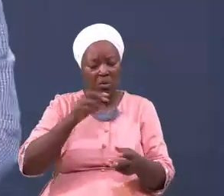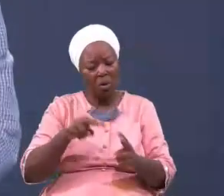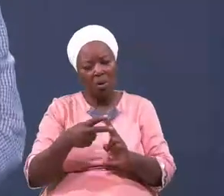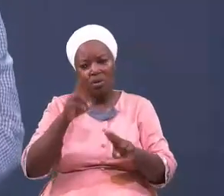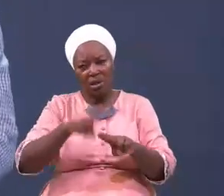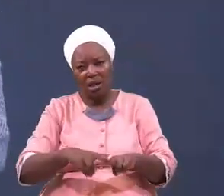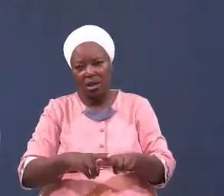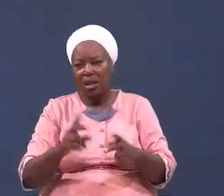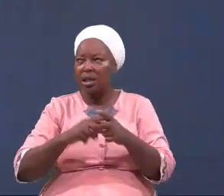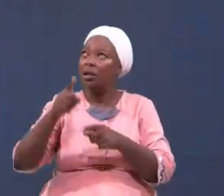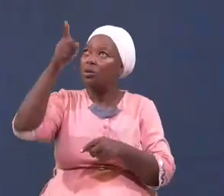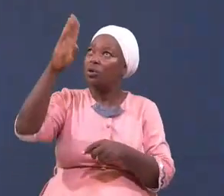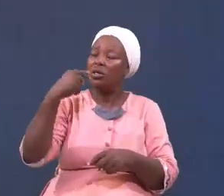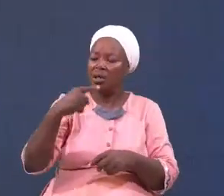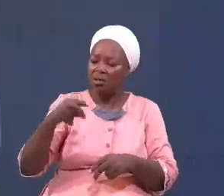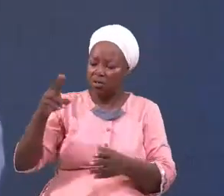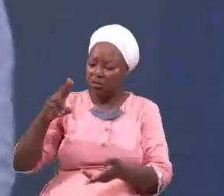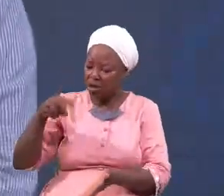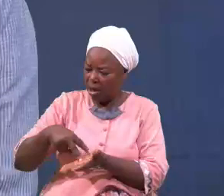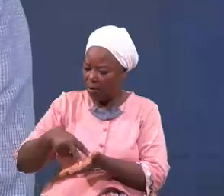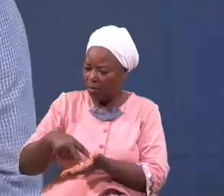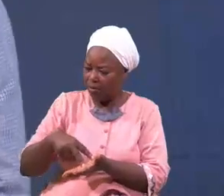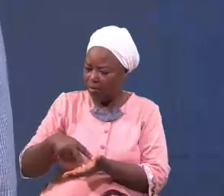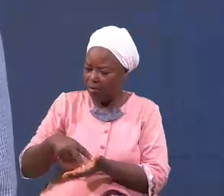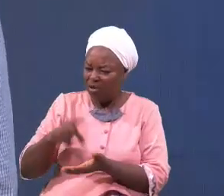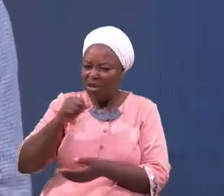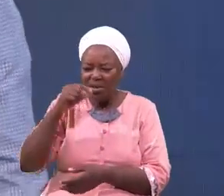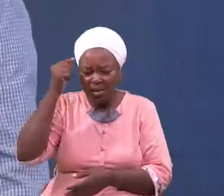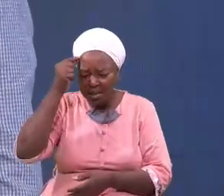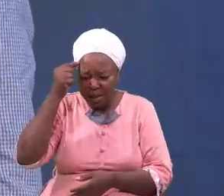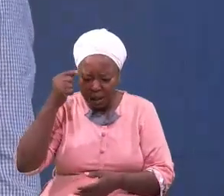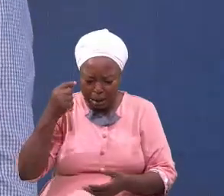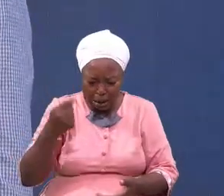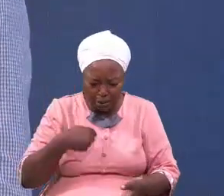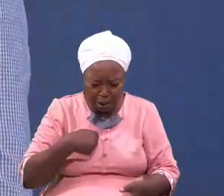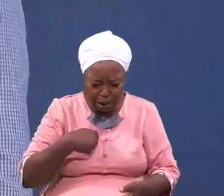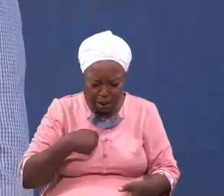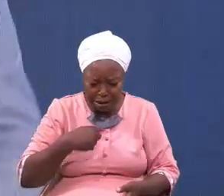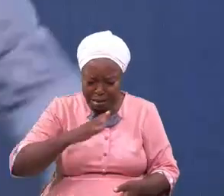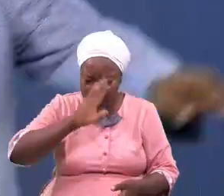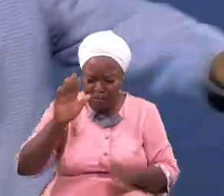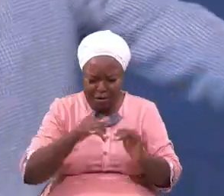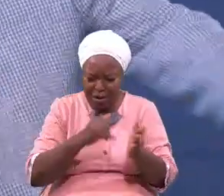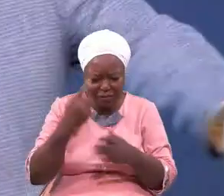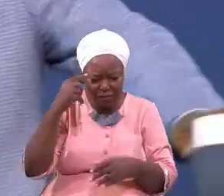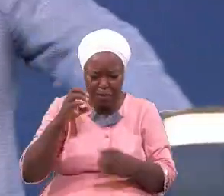It says, stand up. You're not thinking, I've never done that for some years